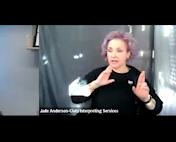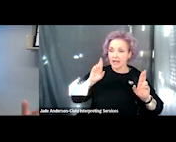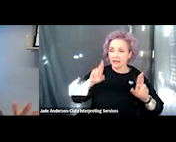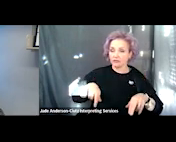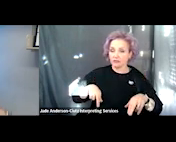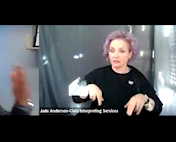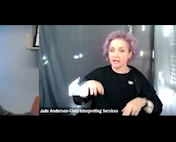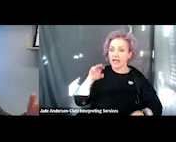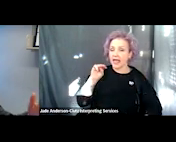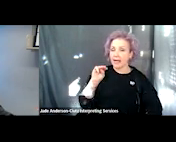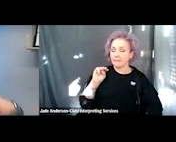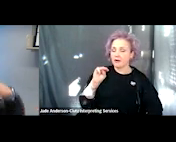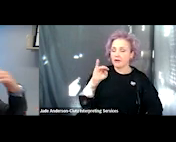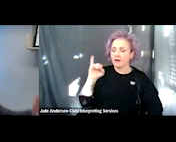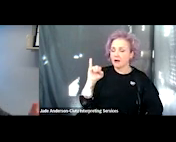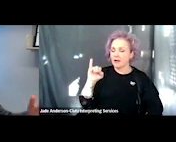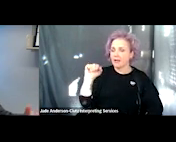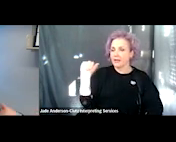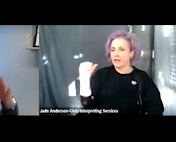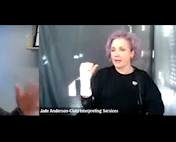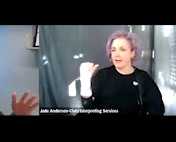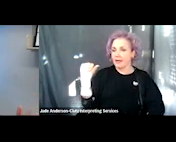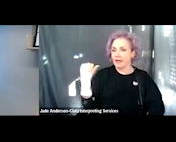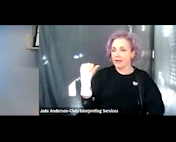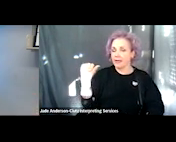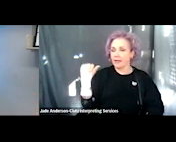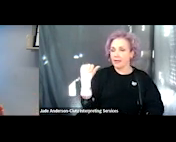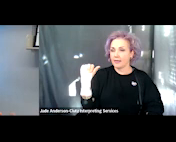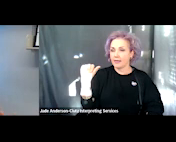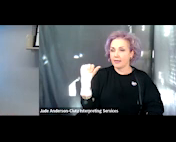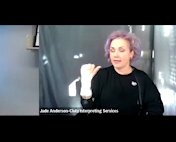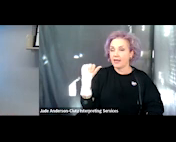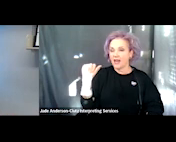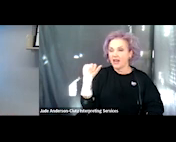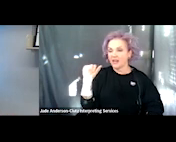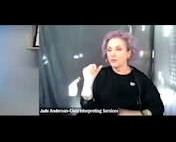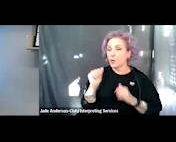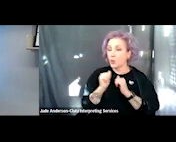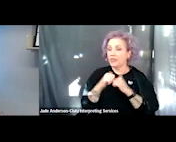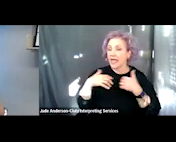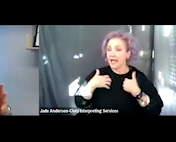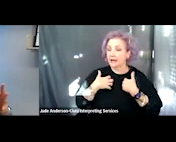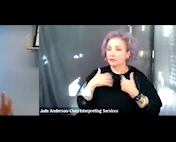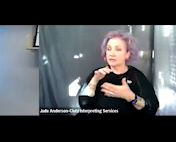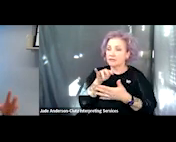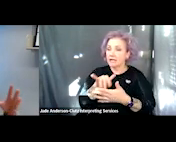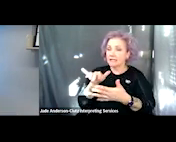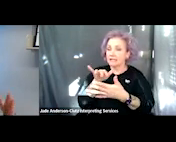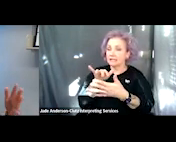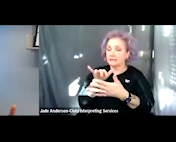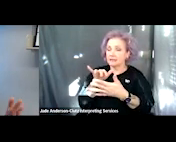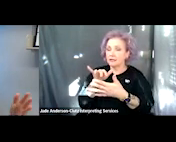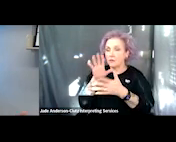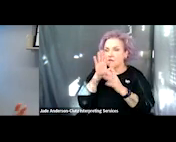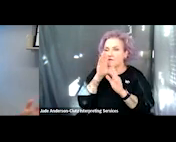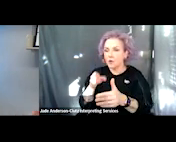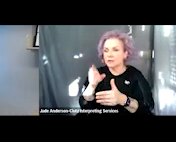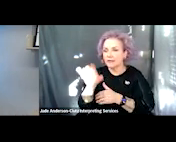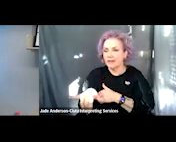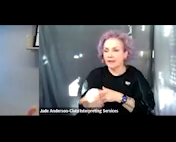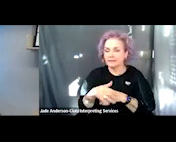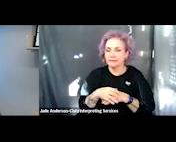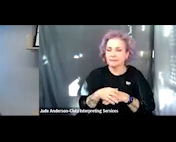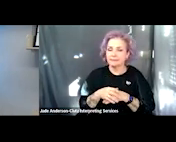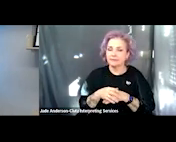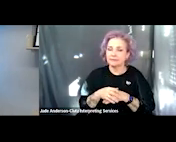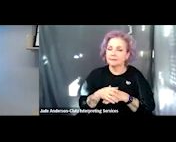so this is where the preclinical world, the animal studies have really focused on. They really want to answer this question. Are pathogen non-specific